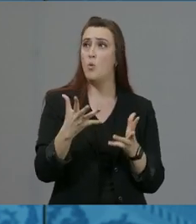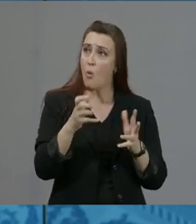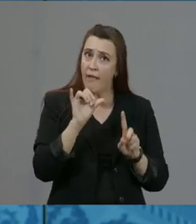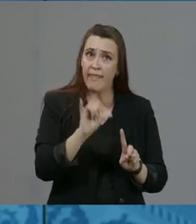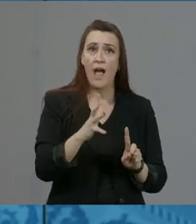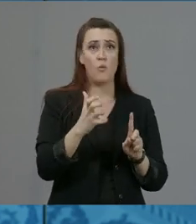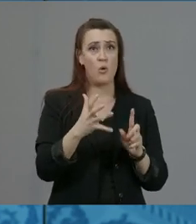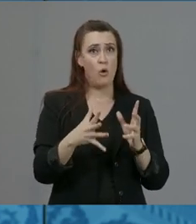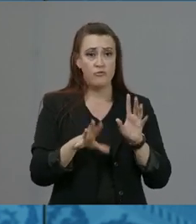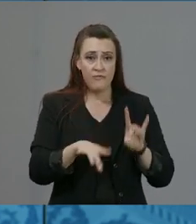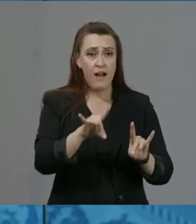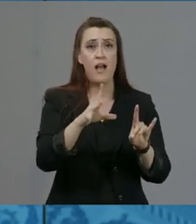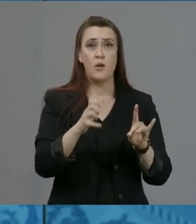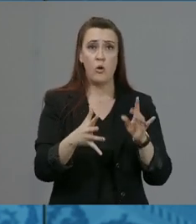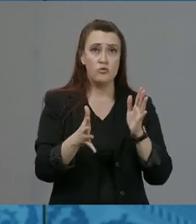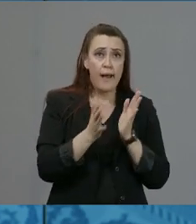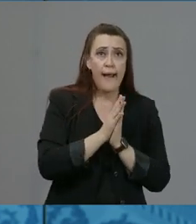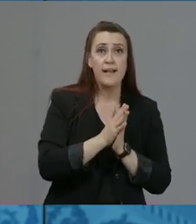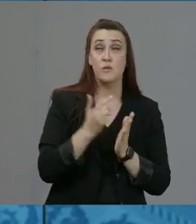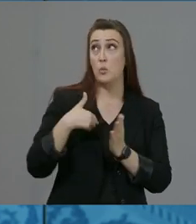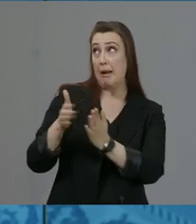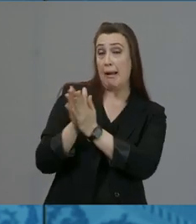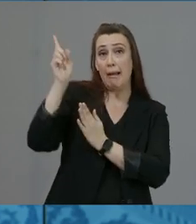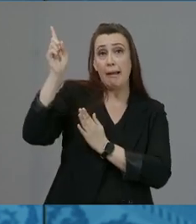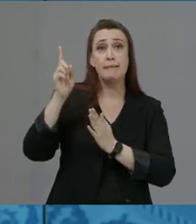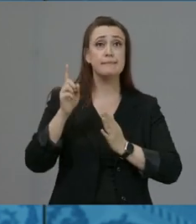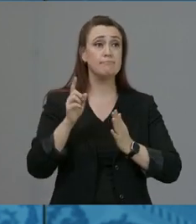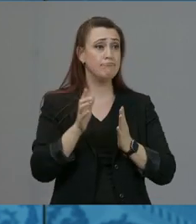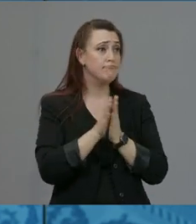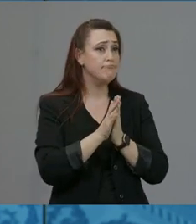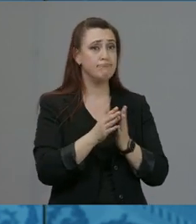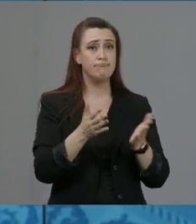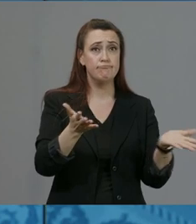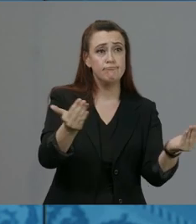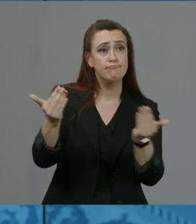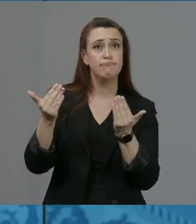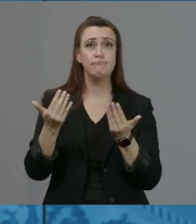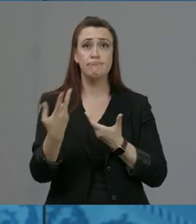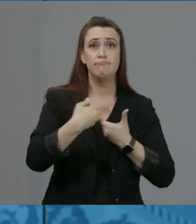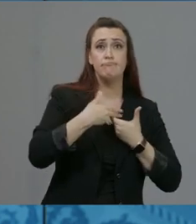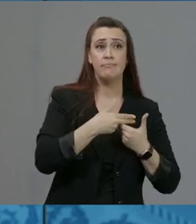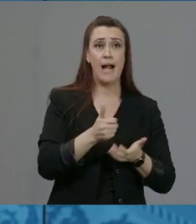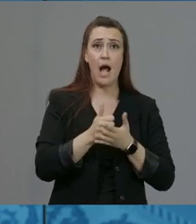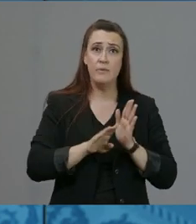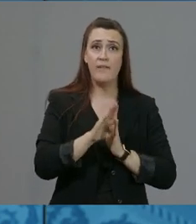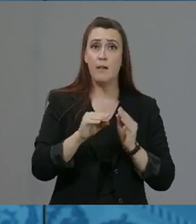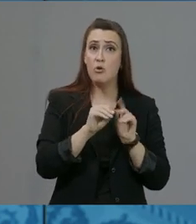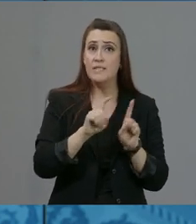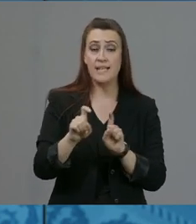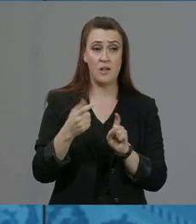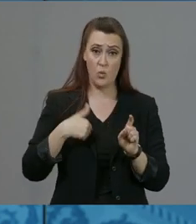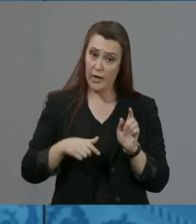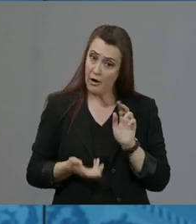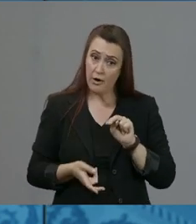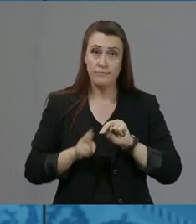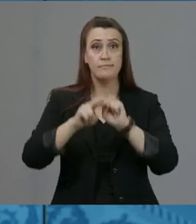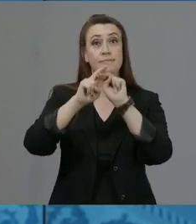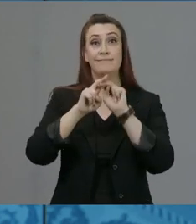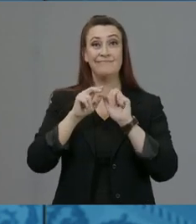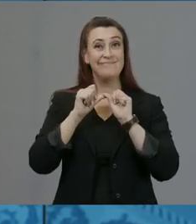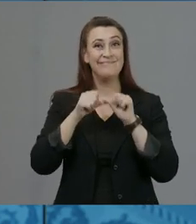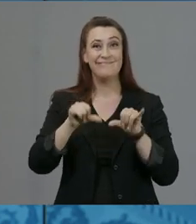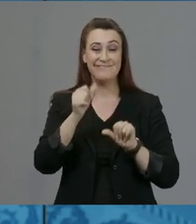testing. We've requisitioned more testing. And we're going to continue to ramp that up, and we're going to bring all available